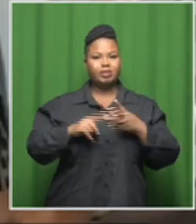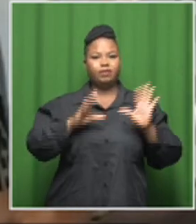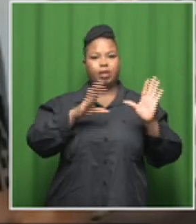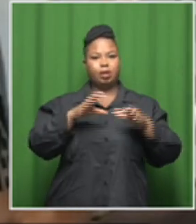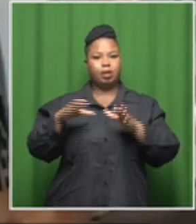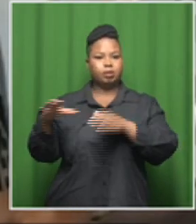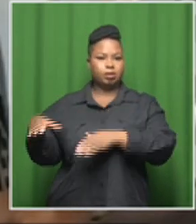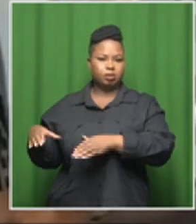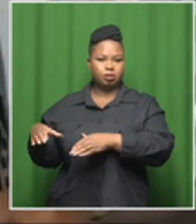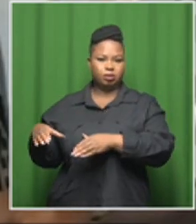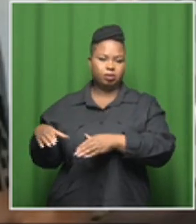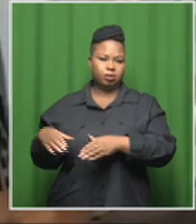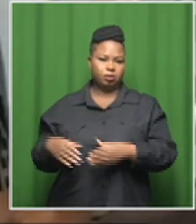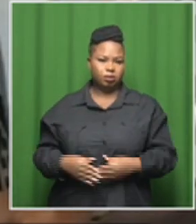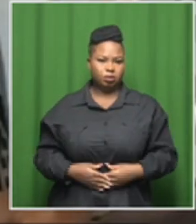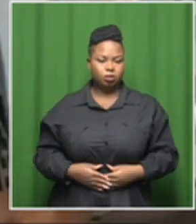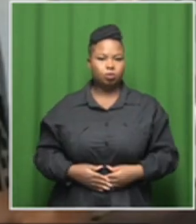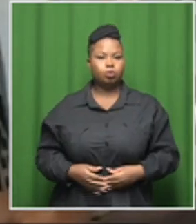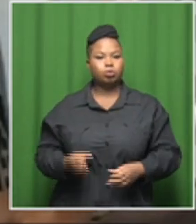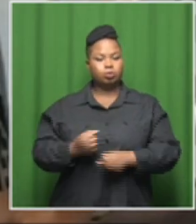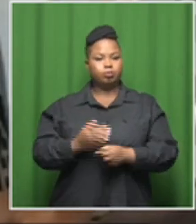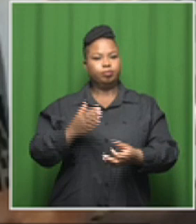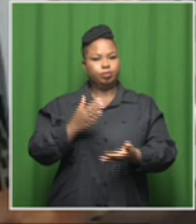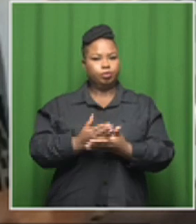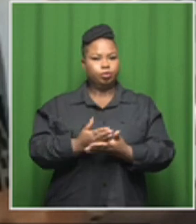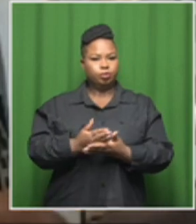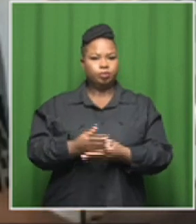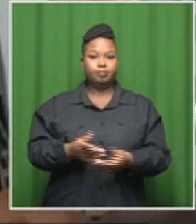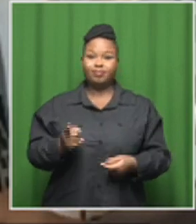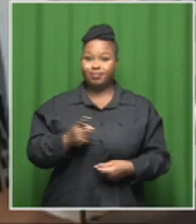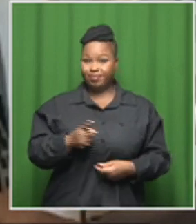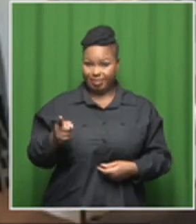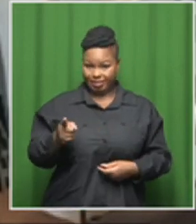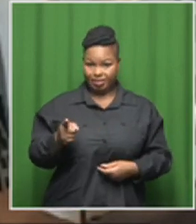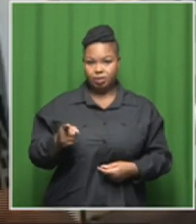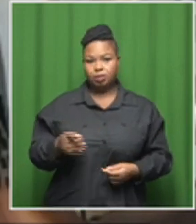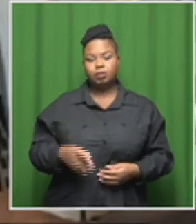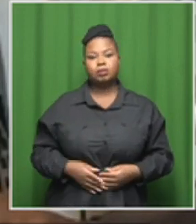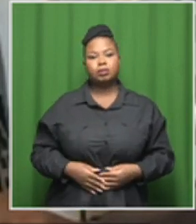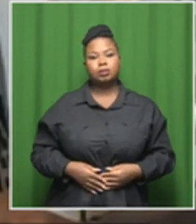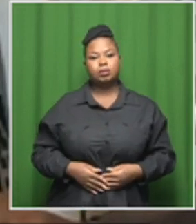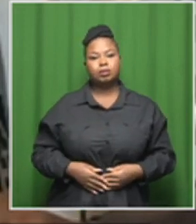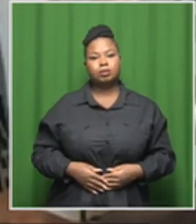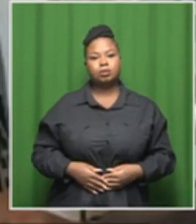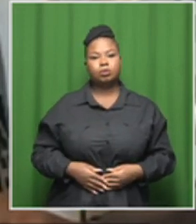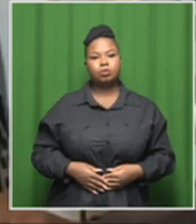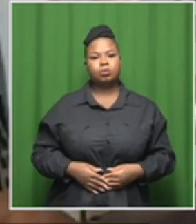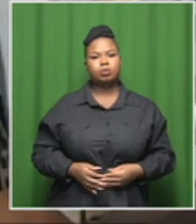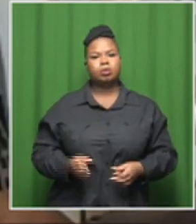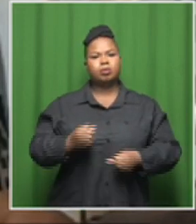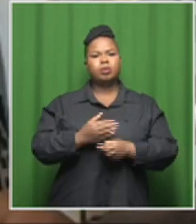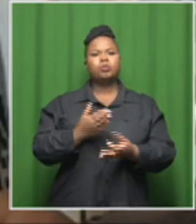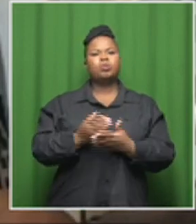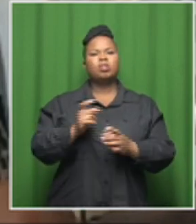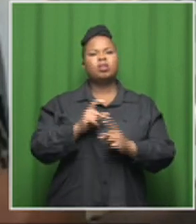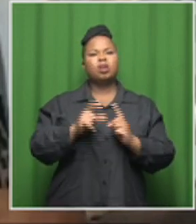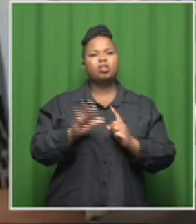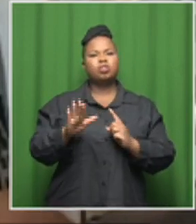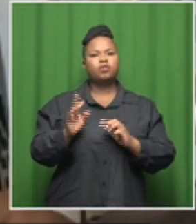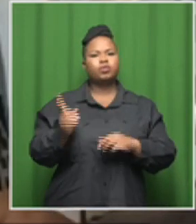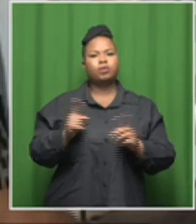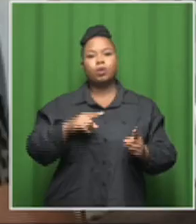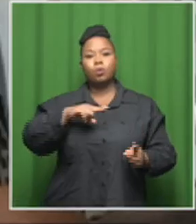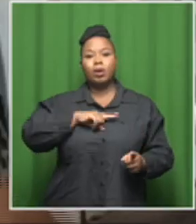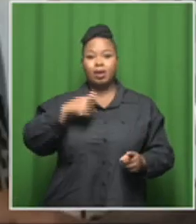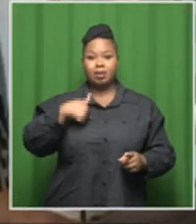in terms of attraction, and that drives the culture of Stokvel, because if I'm a member